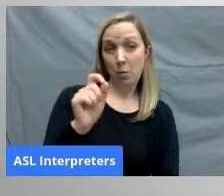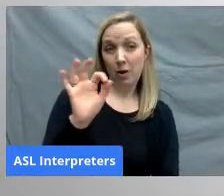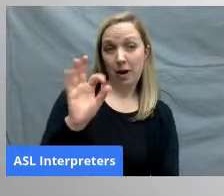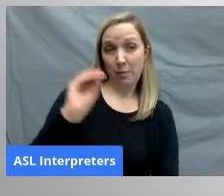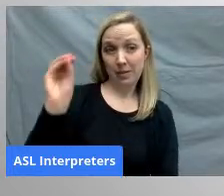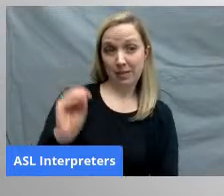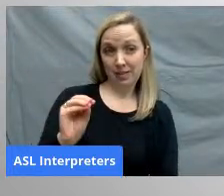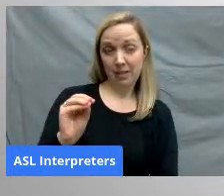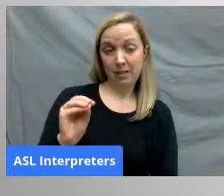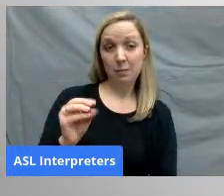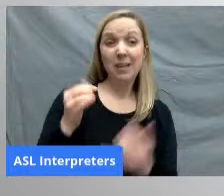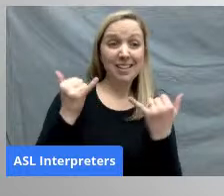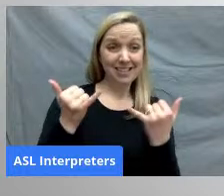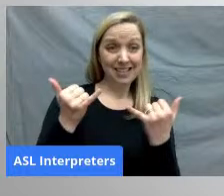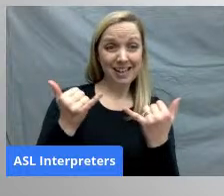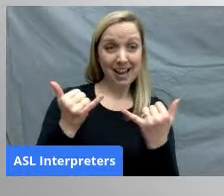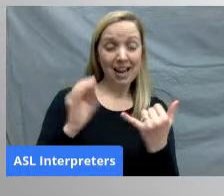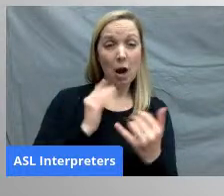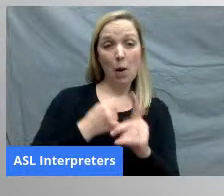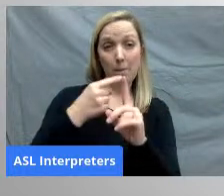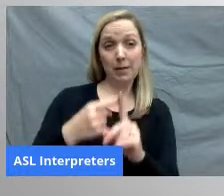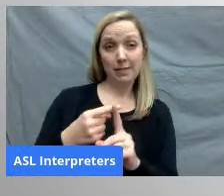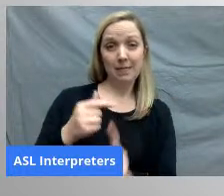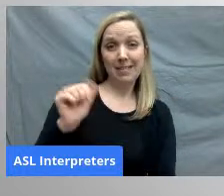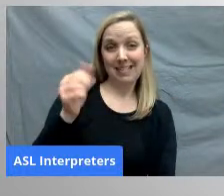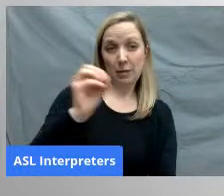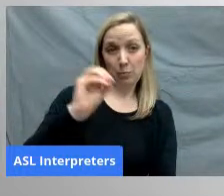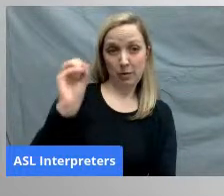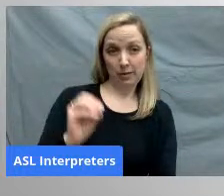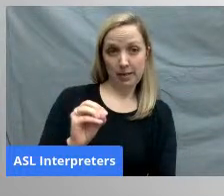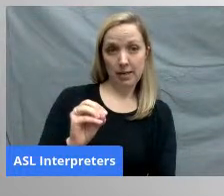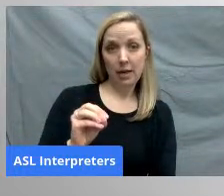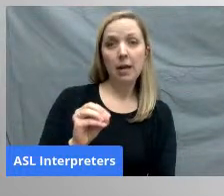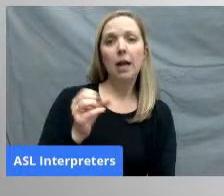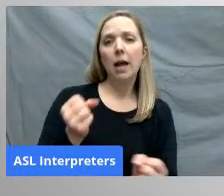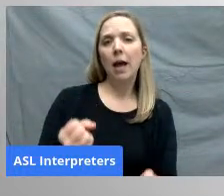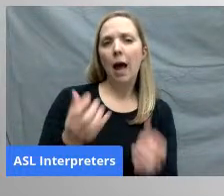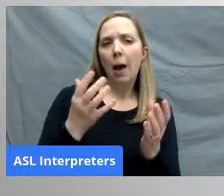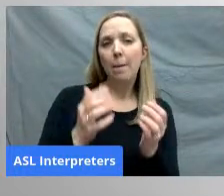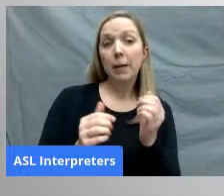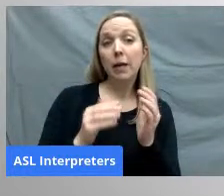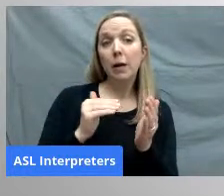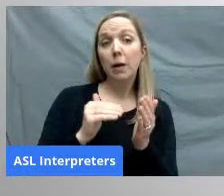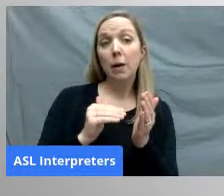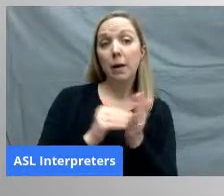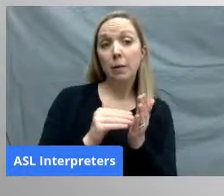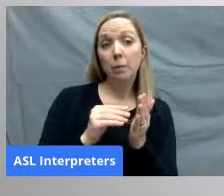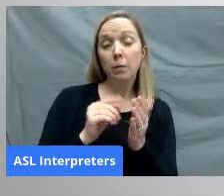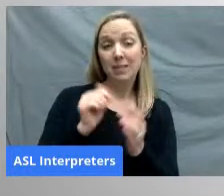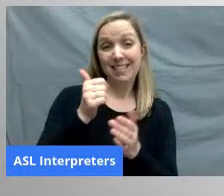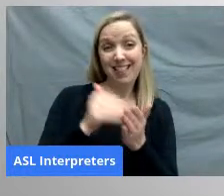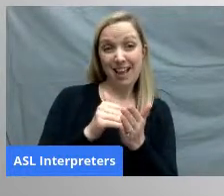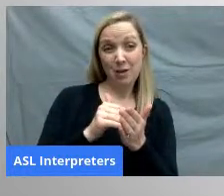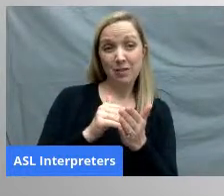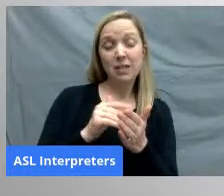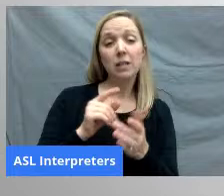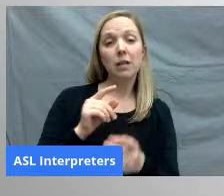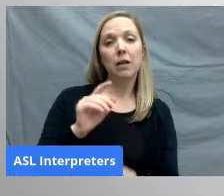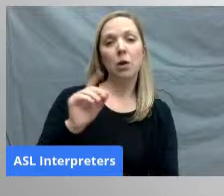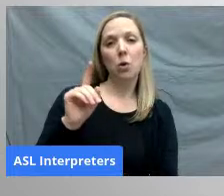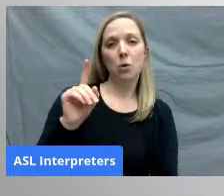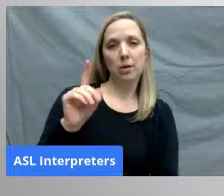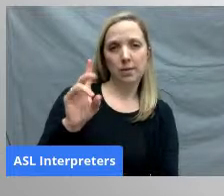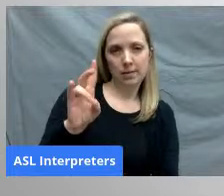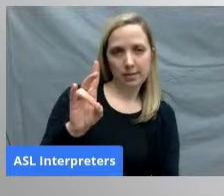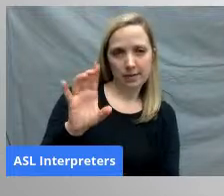10%, and our cases per 100,000 are 710. So the numbers on the screen are yesterday's data, and we continue to